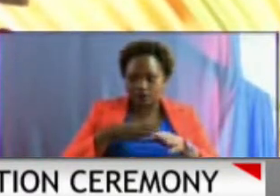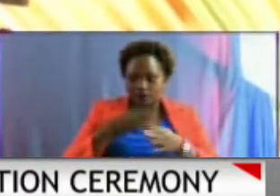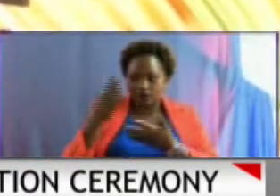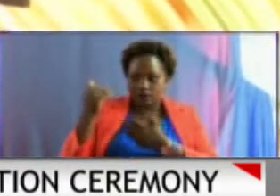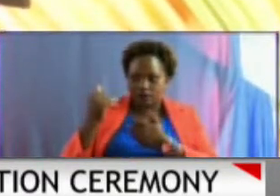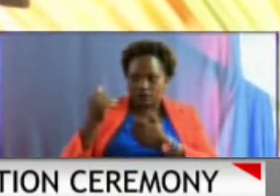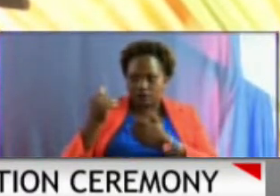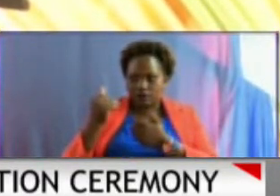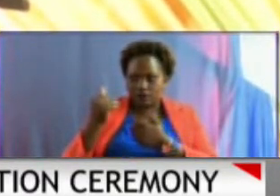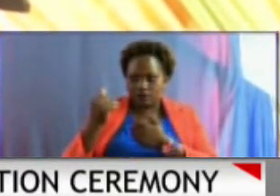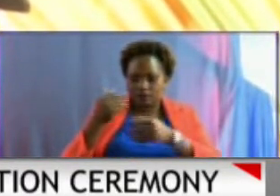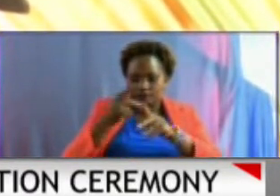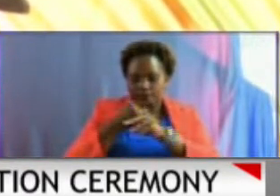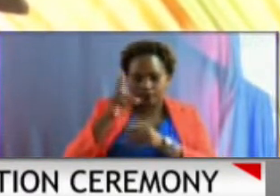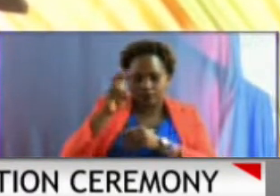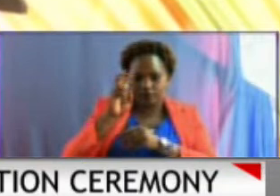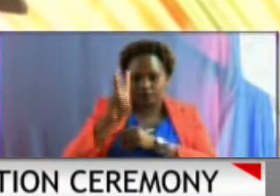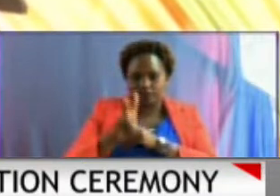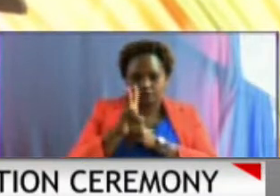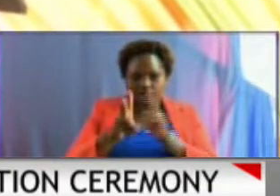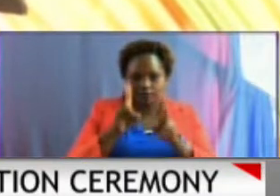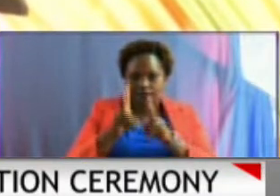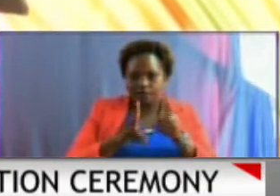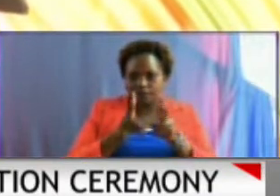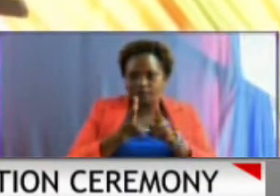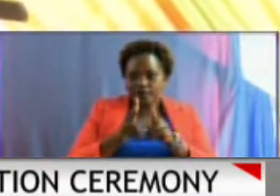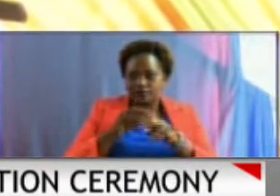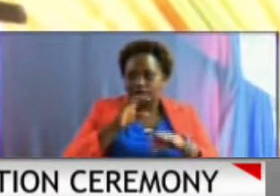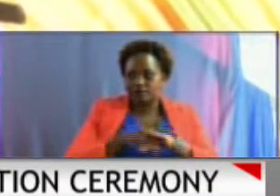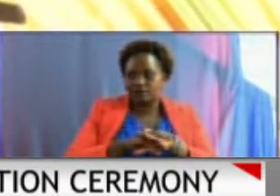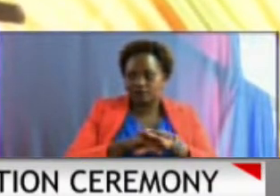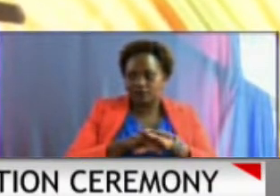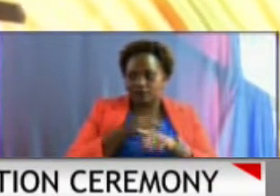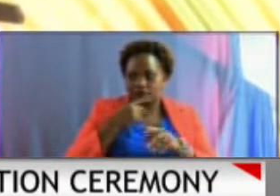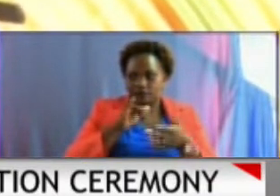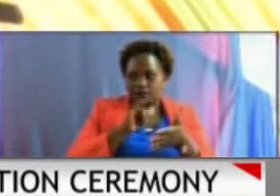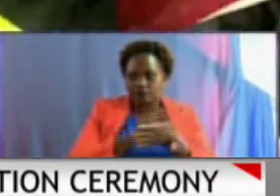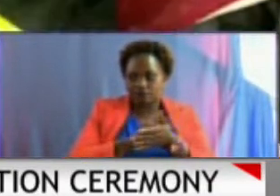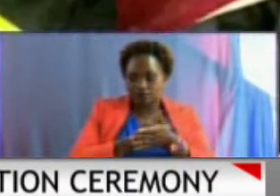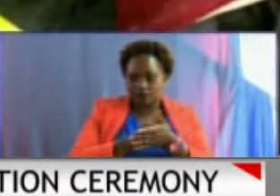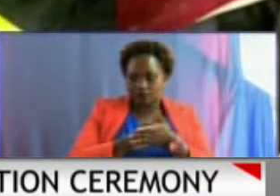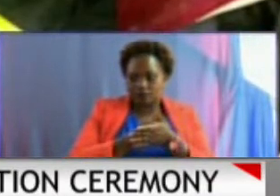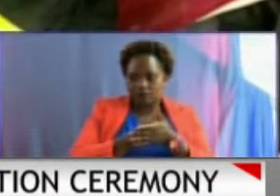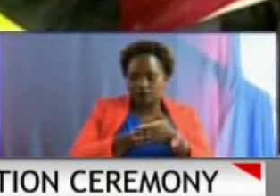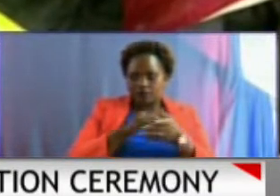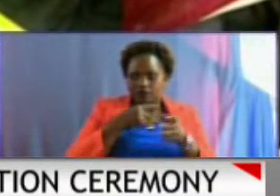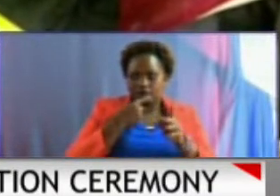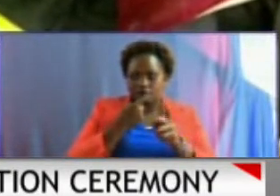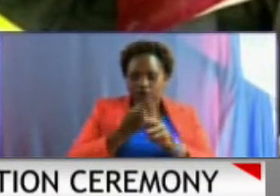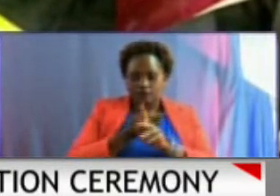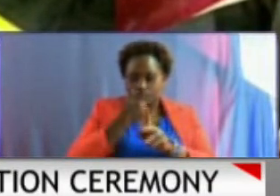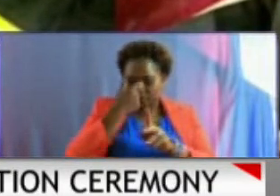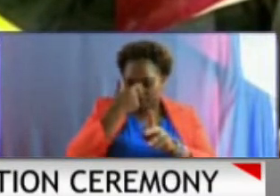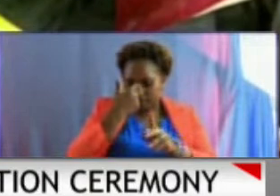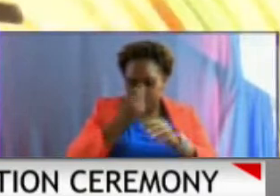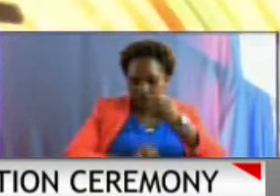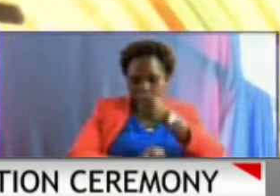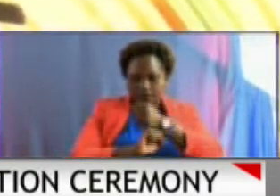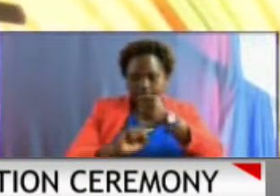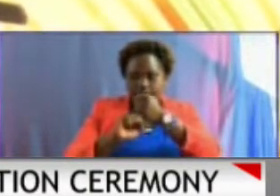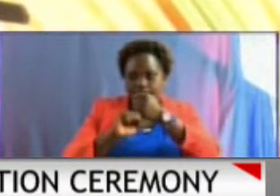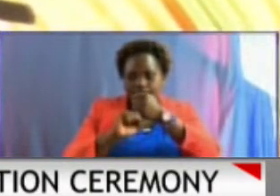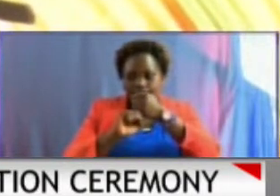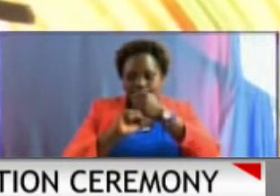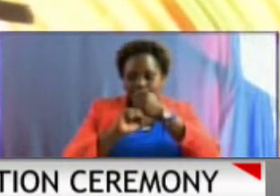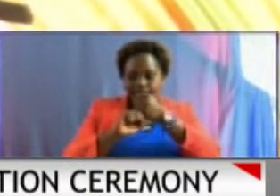organize a fundraising in 2022 to boost the kitty in order to improve its capacity to support a